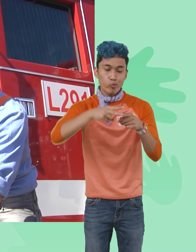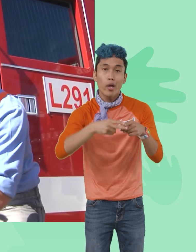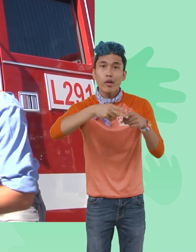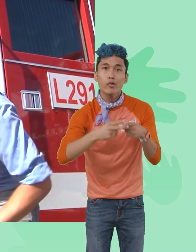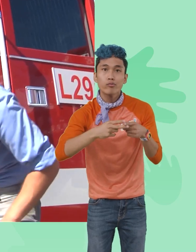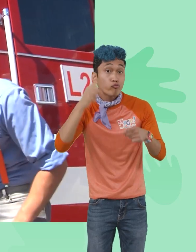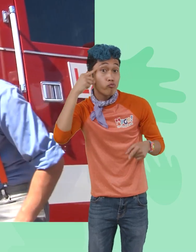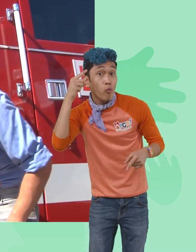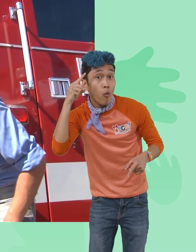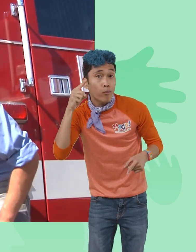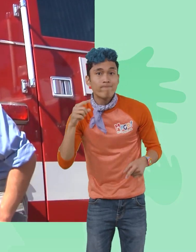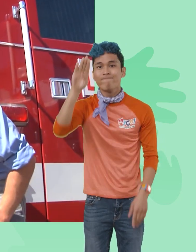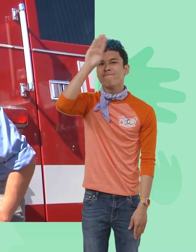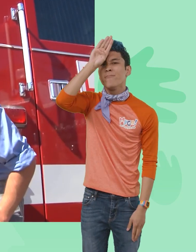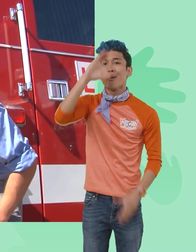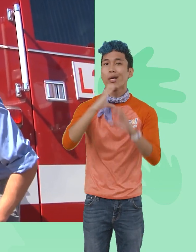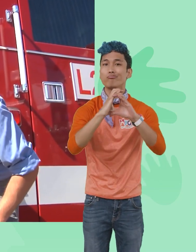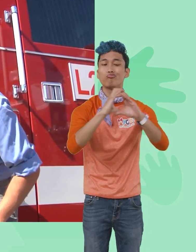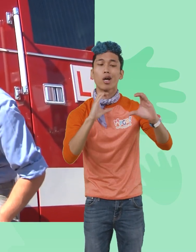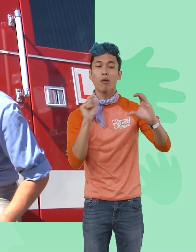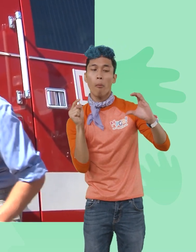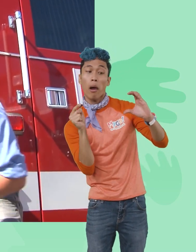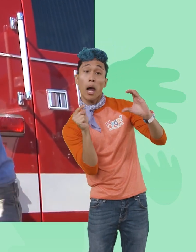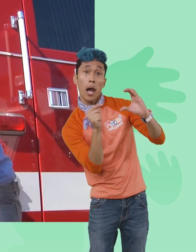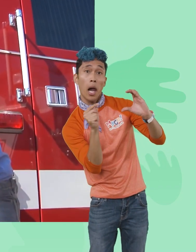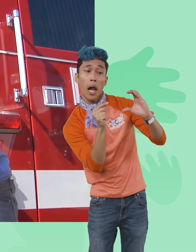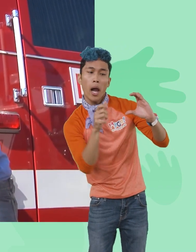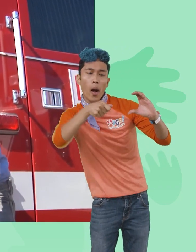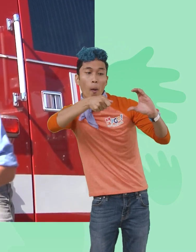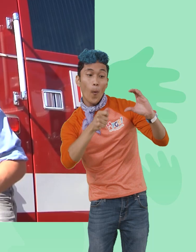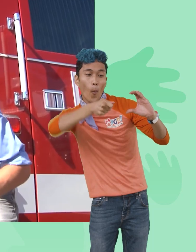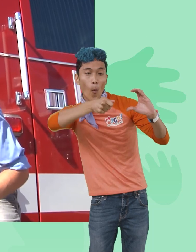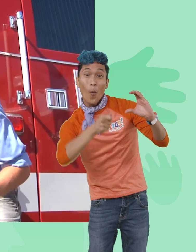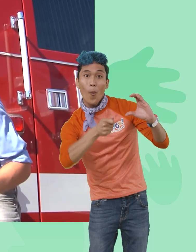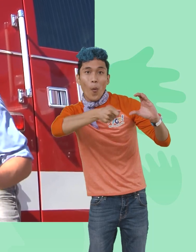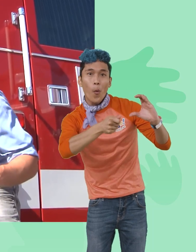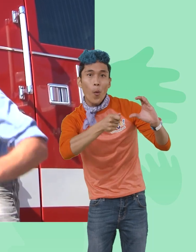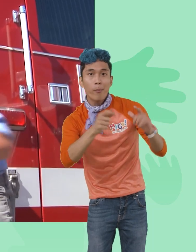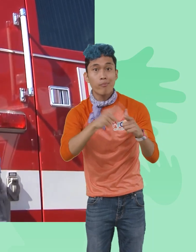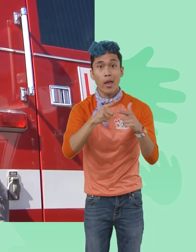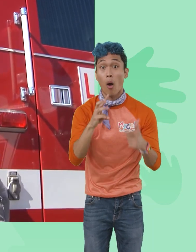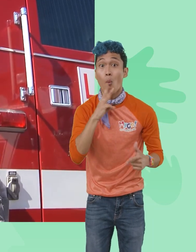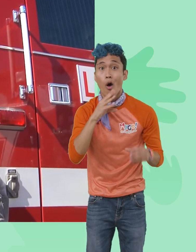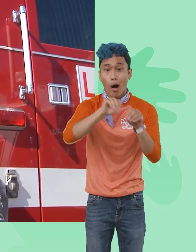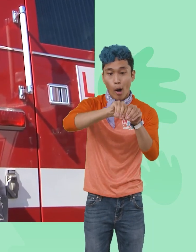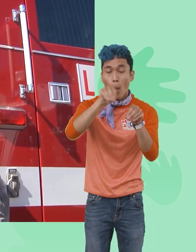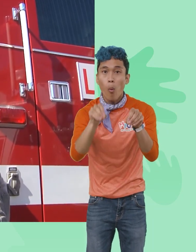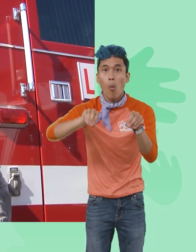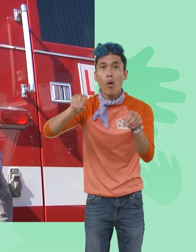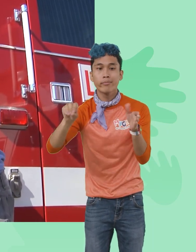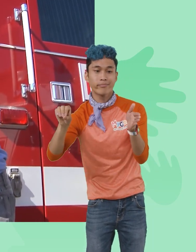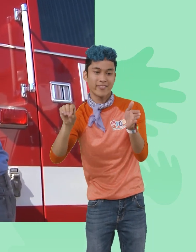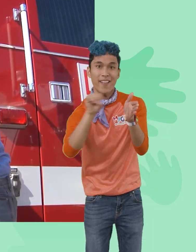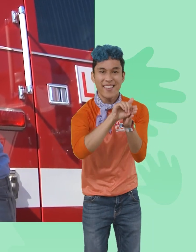you use the stores wrench on the inlets of the fire truck. So then you can connect the hose to the